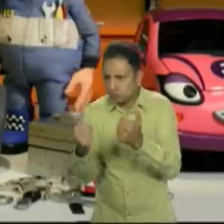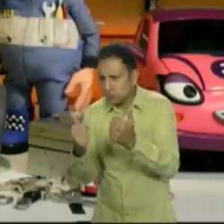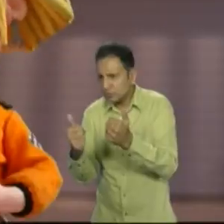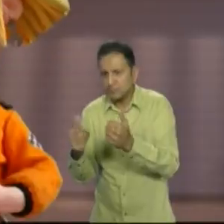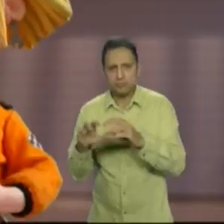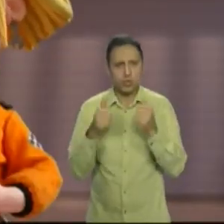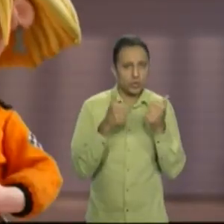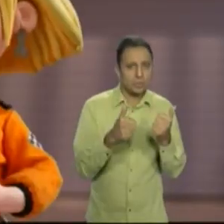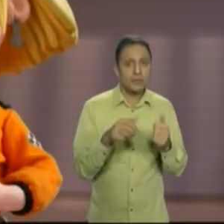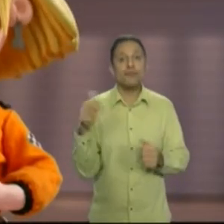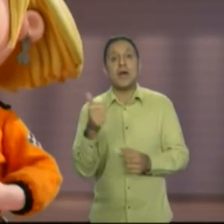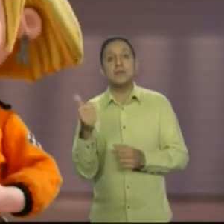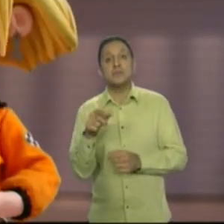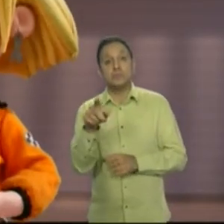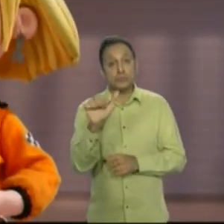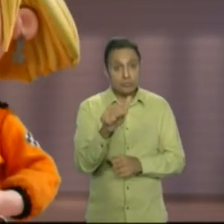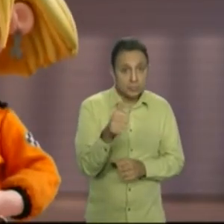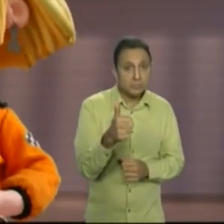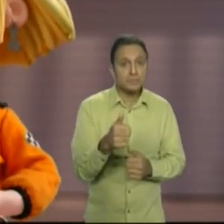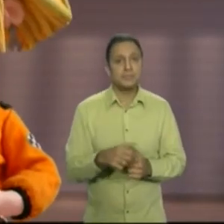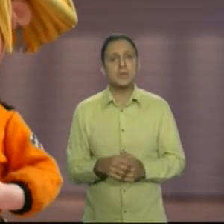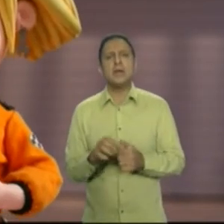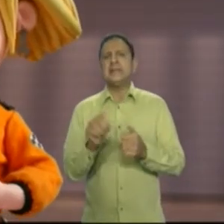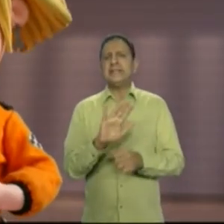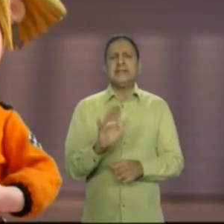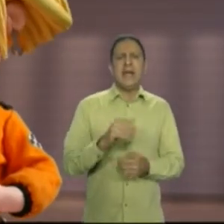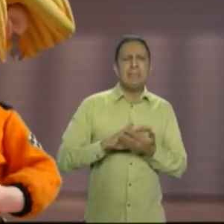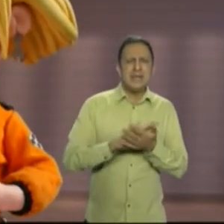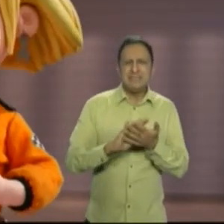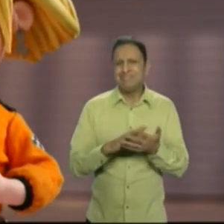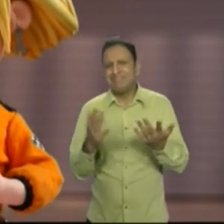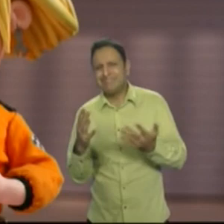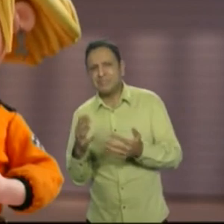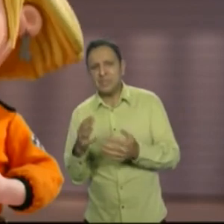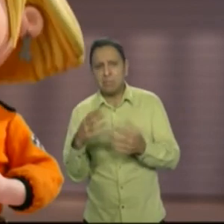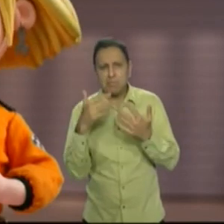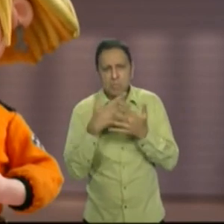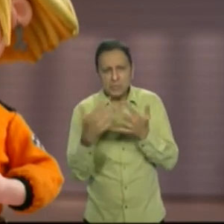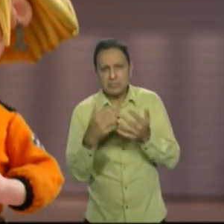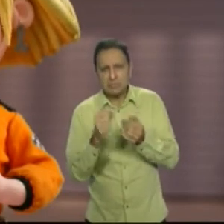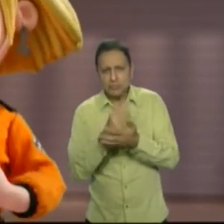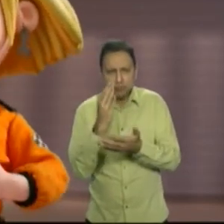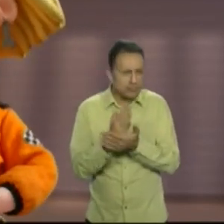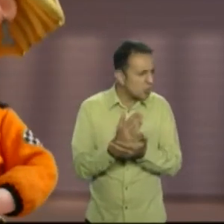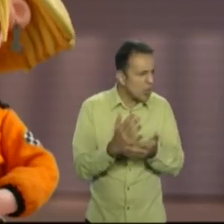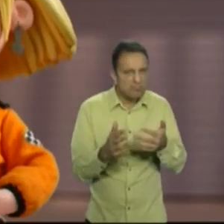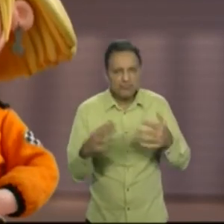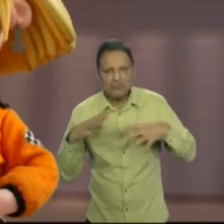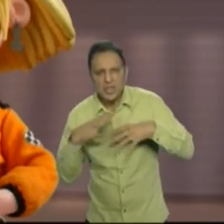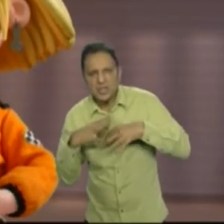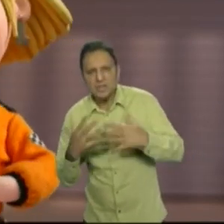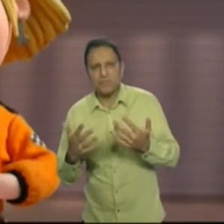there, Marcia, love? No, I mean, oh, yes, big Chris. There's just so much to do to make sure we're ready for